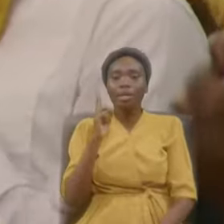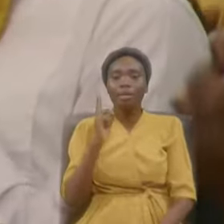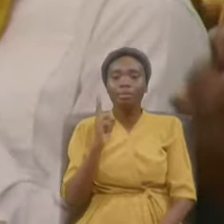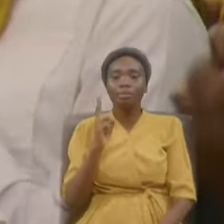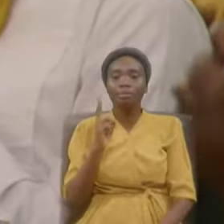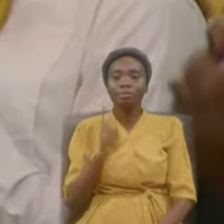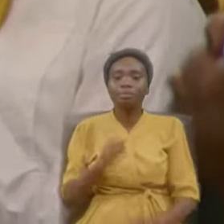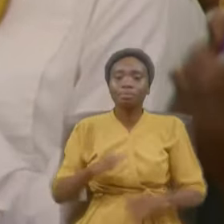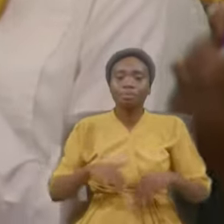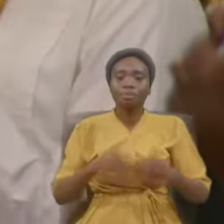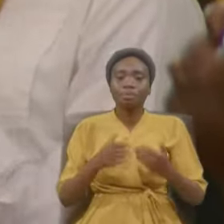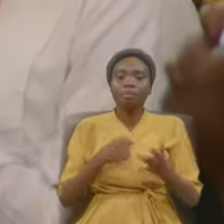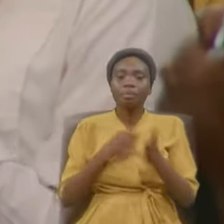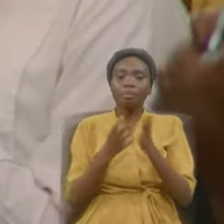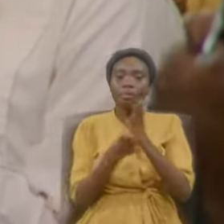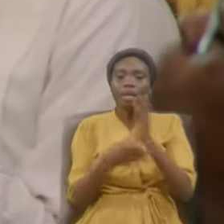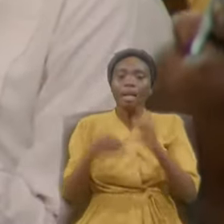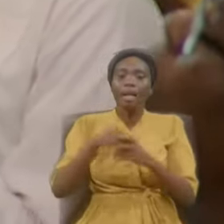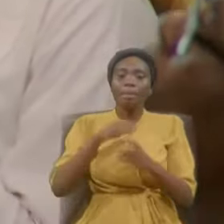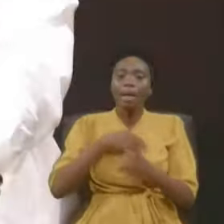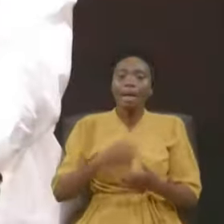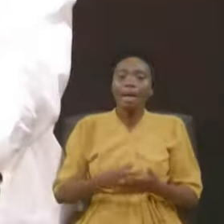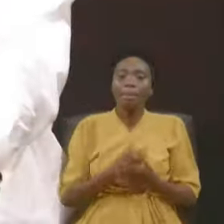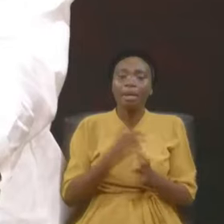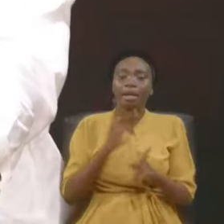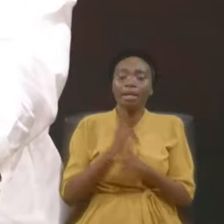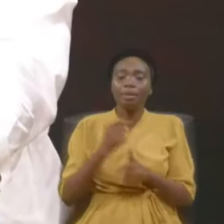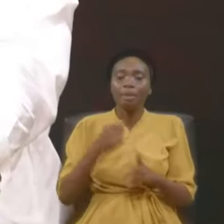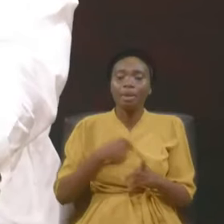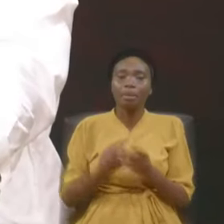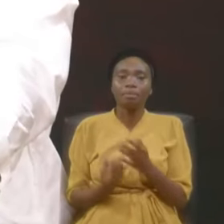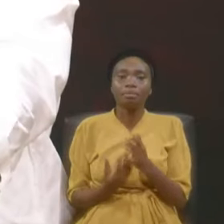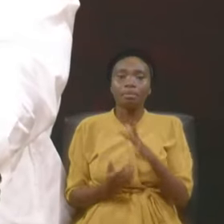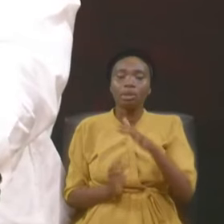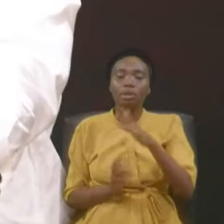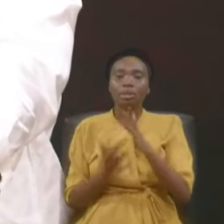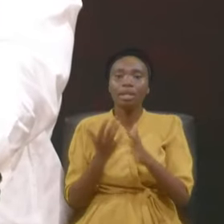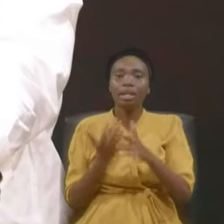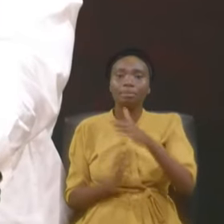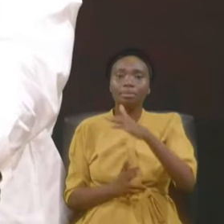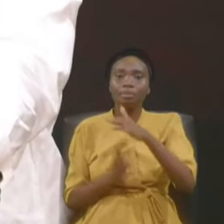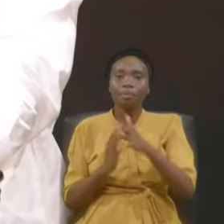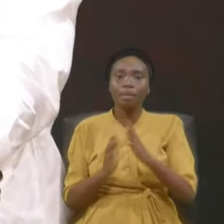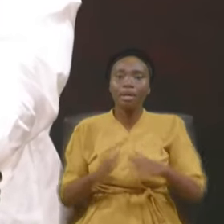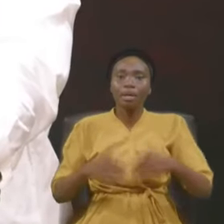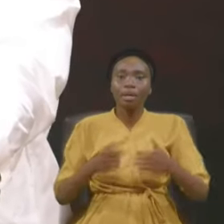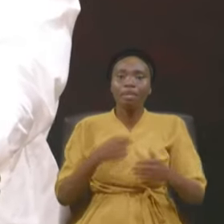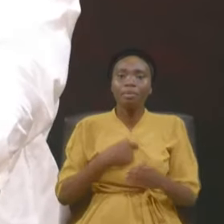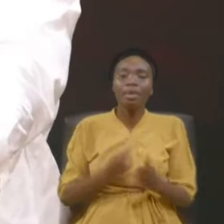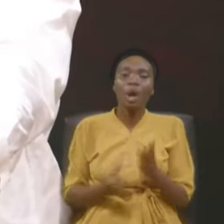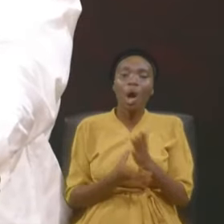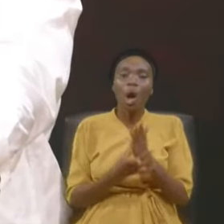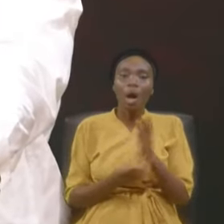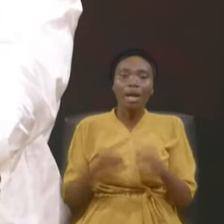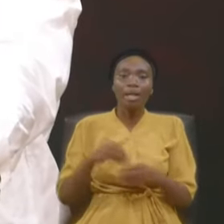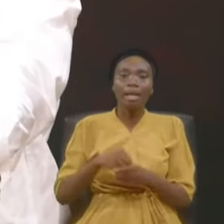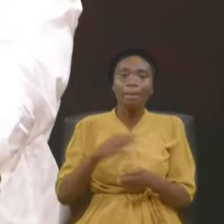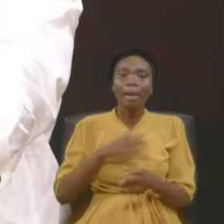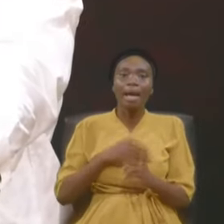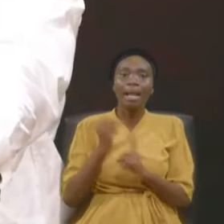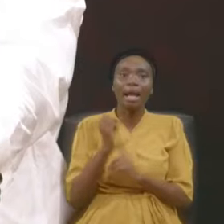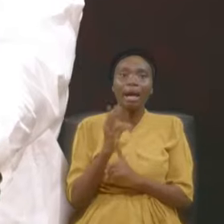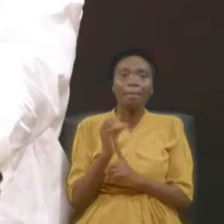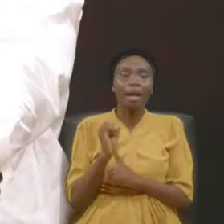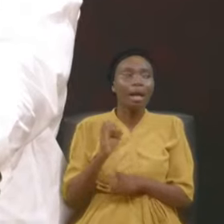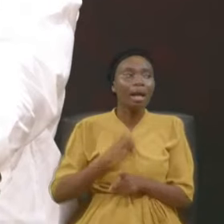him. Give me oil in my lamp, keep me burning. Give me oil in